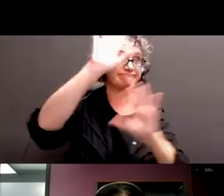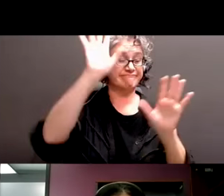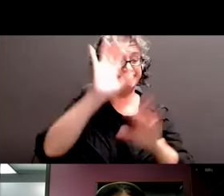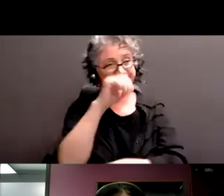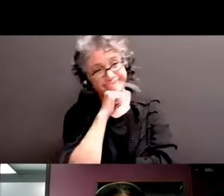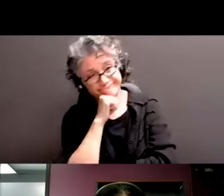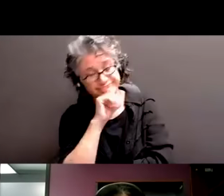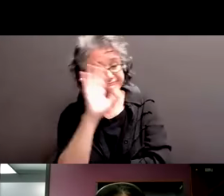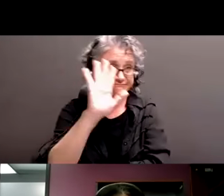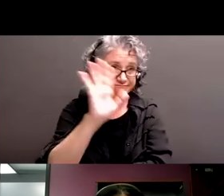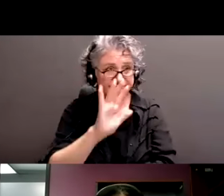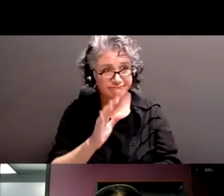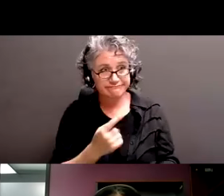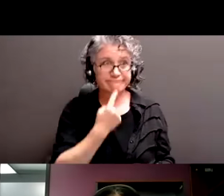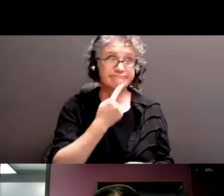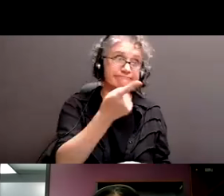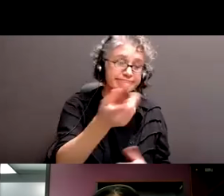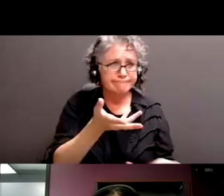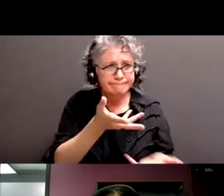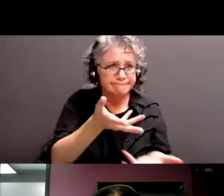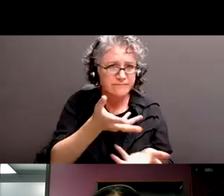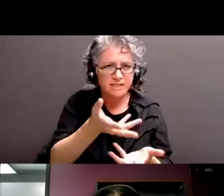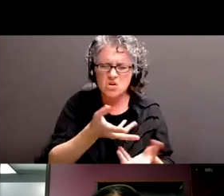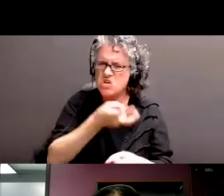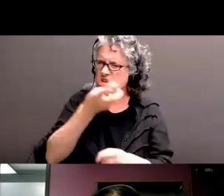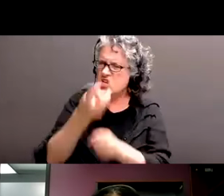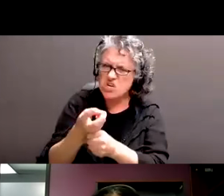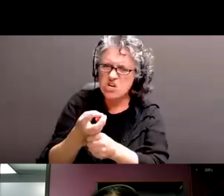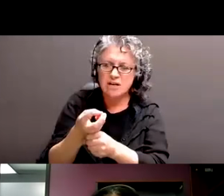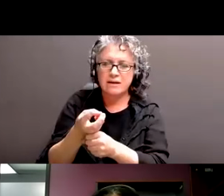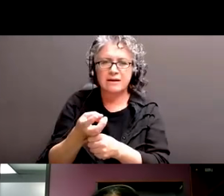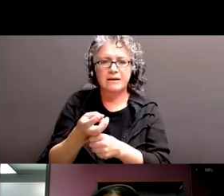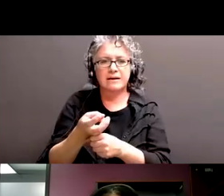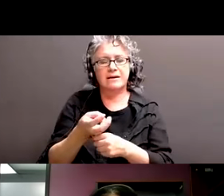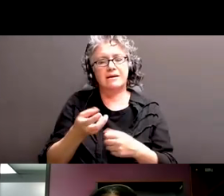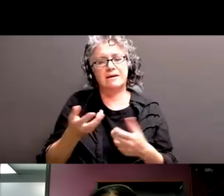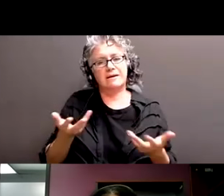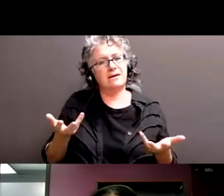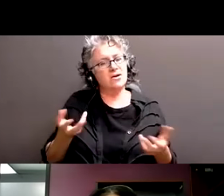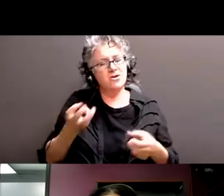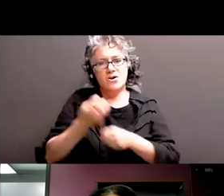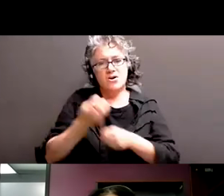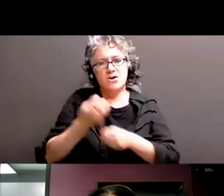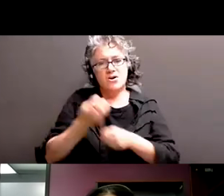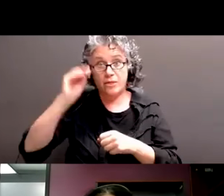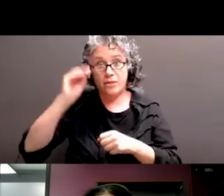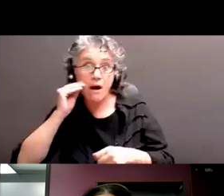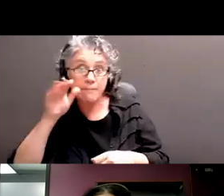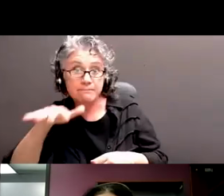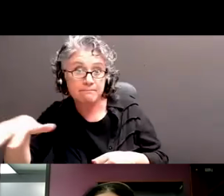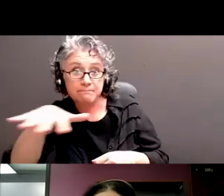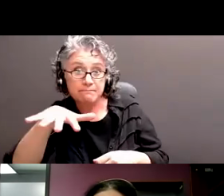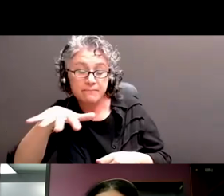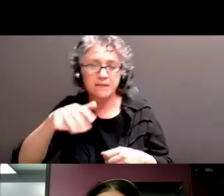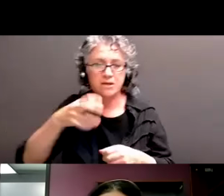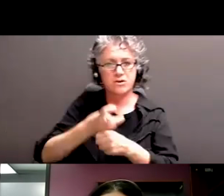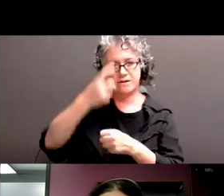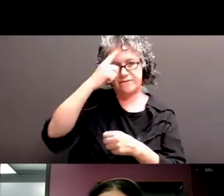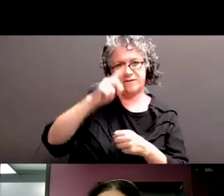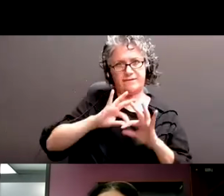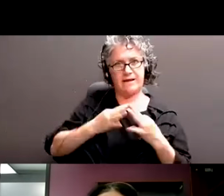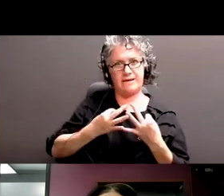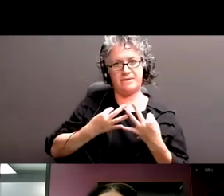that capacity. And so it was very difficult for long-term care homes because, of course, they need to, you know, they need to